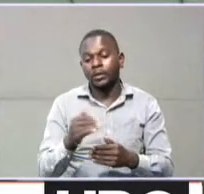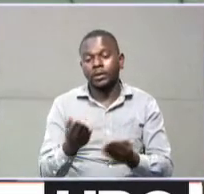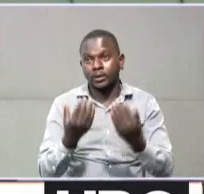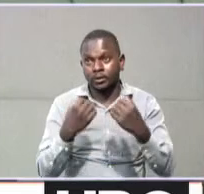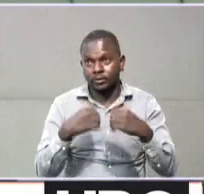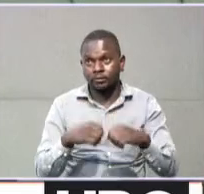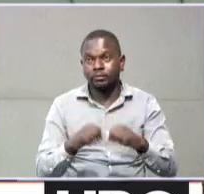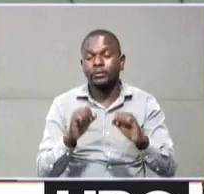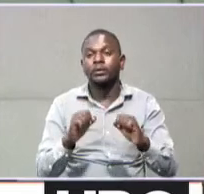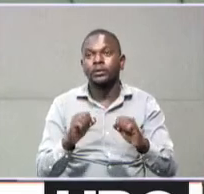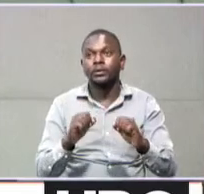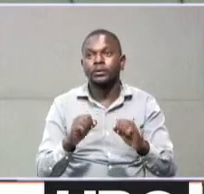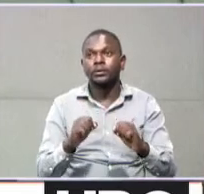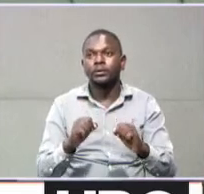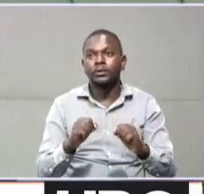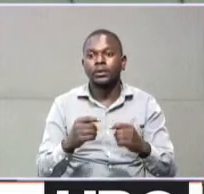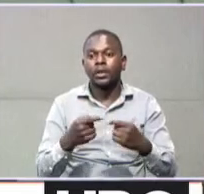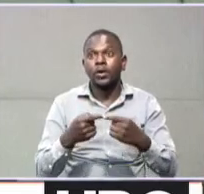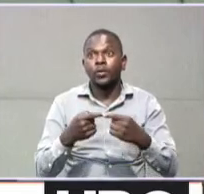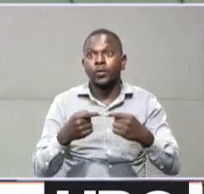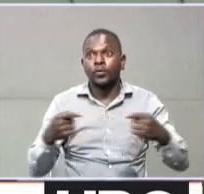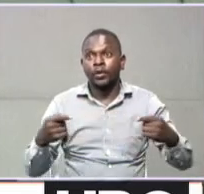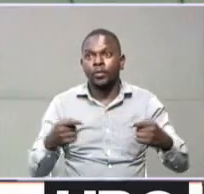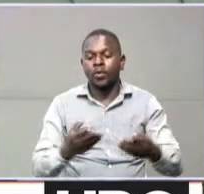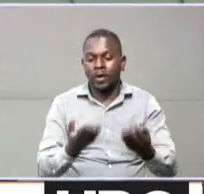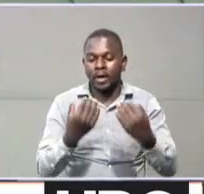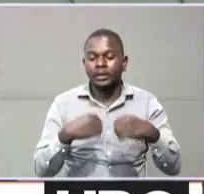regarded as rebel activities